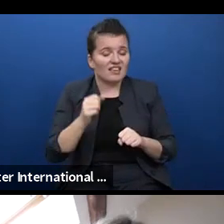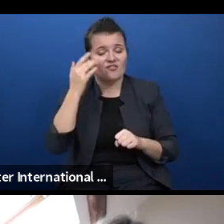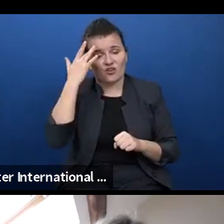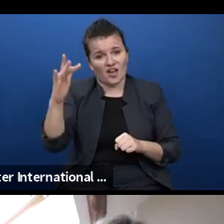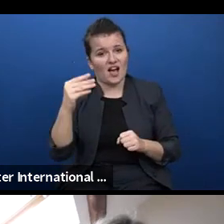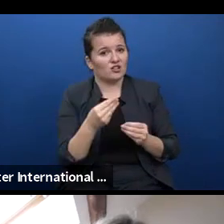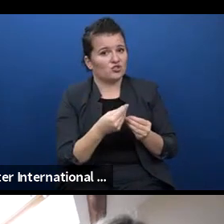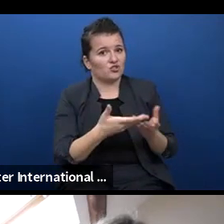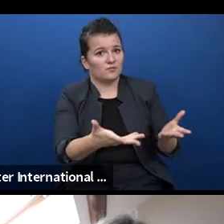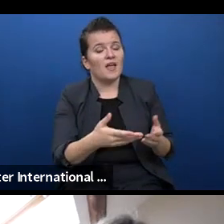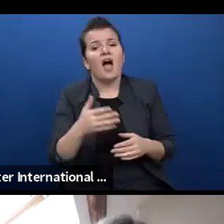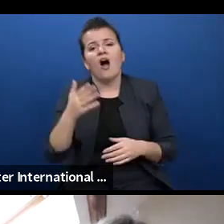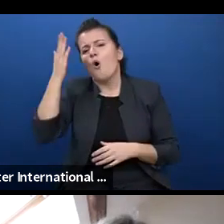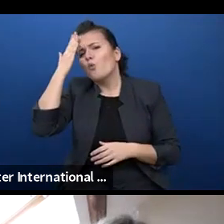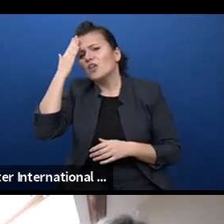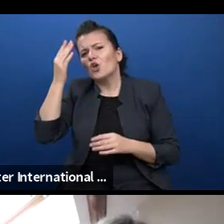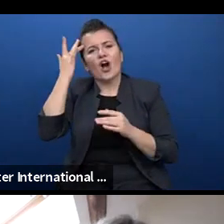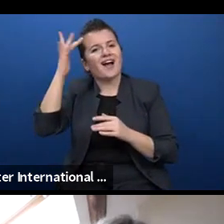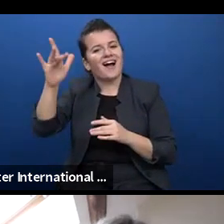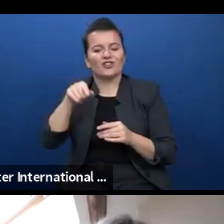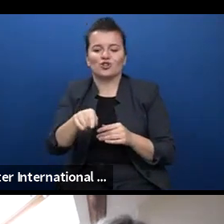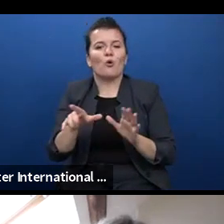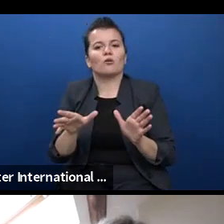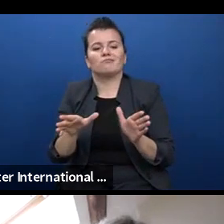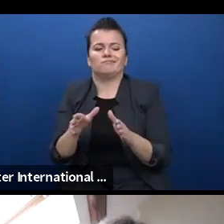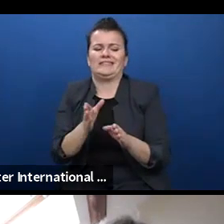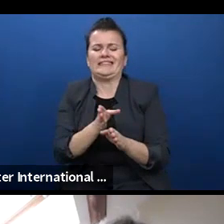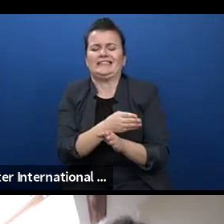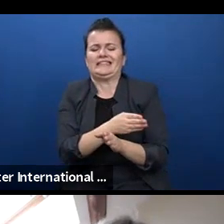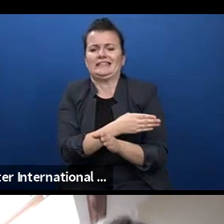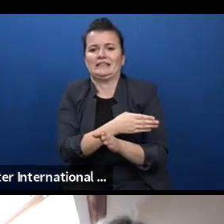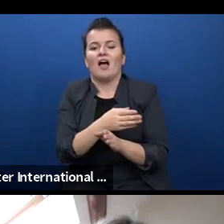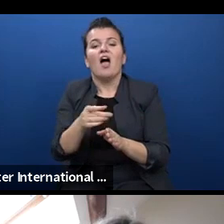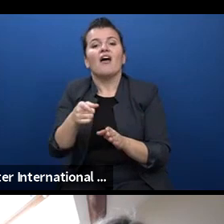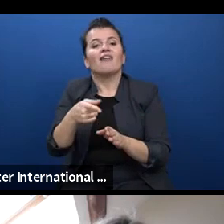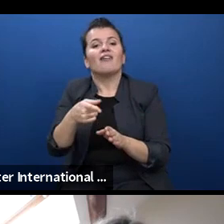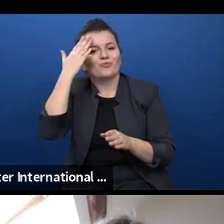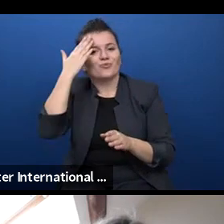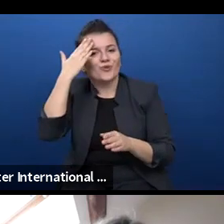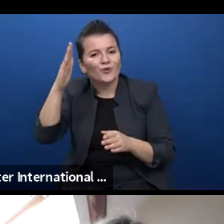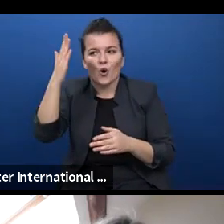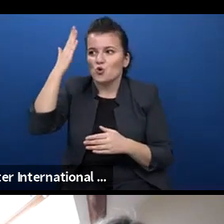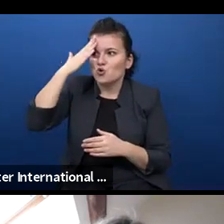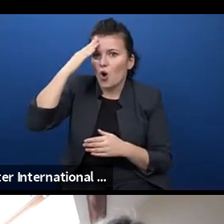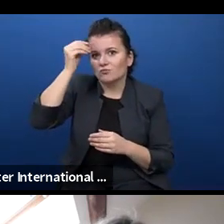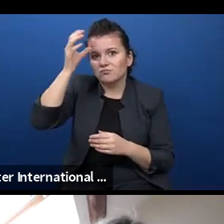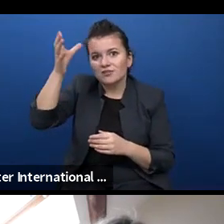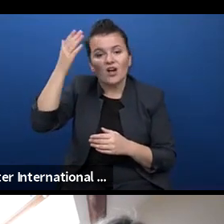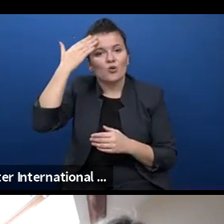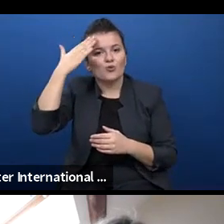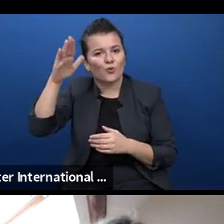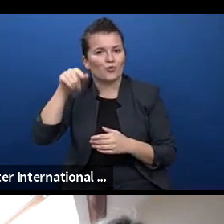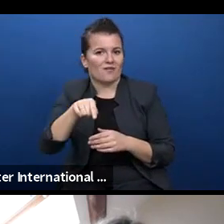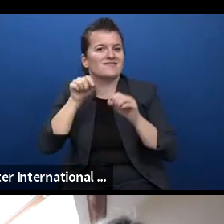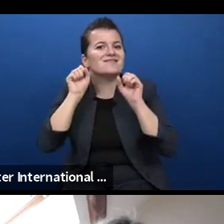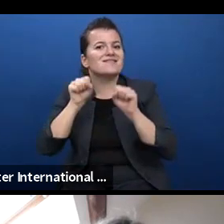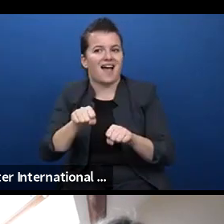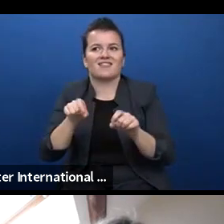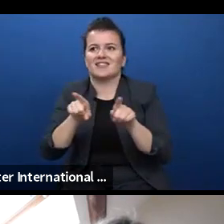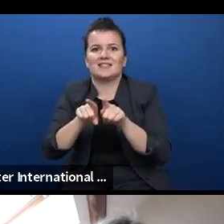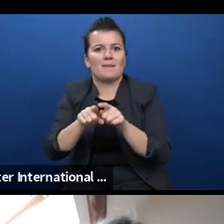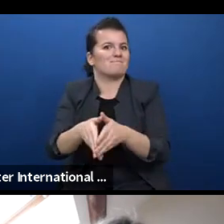is rarely done because there's no interest or no knowledge of it on the ground, on the issue where